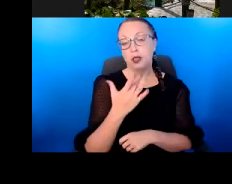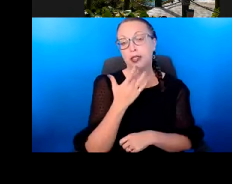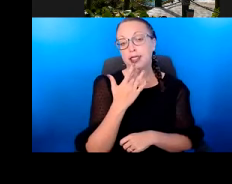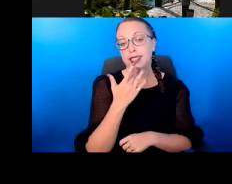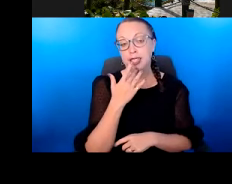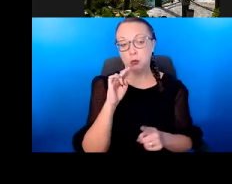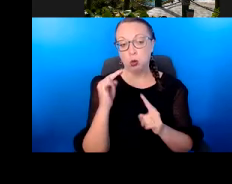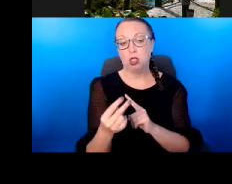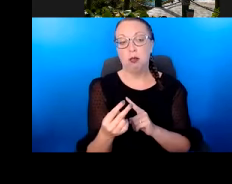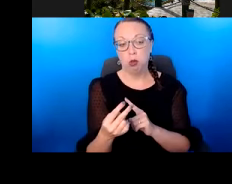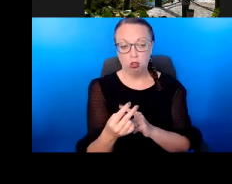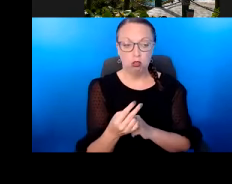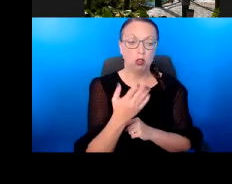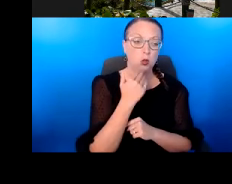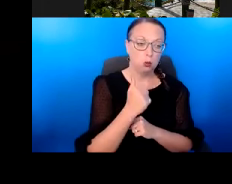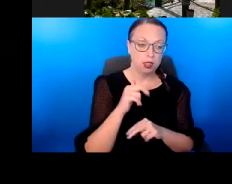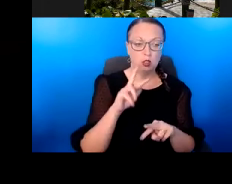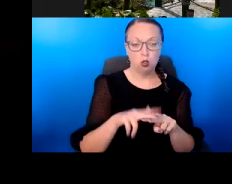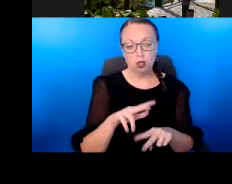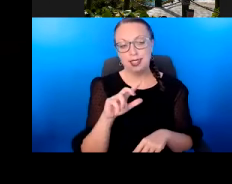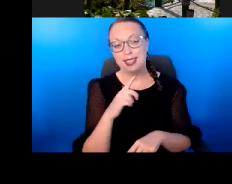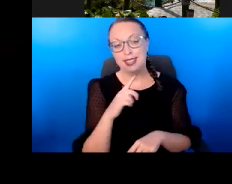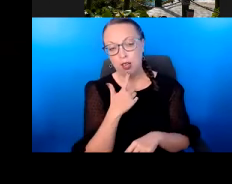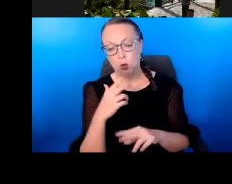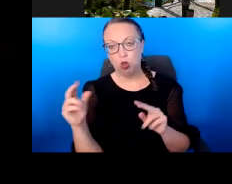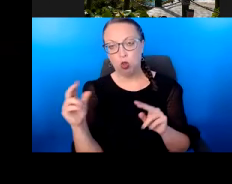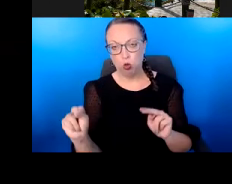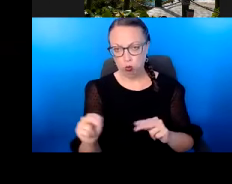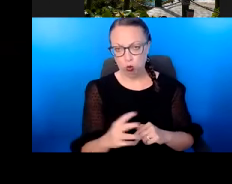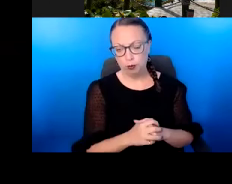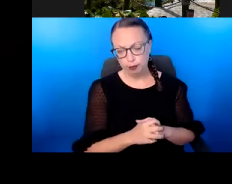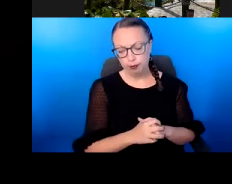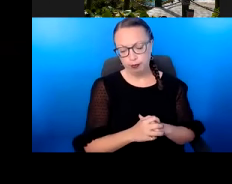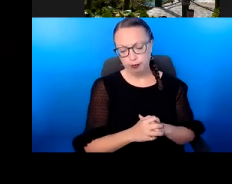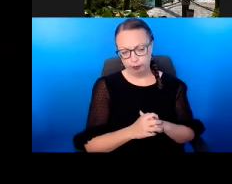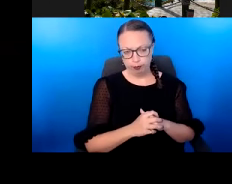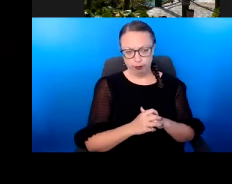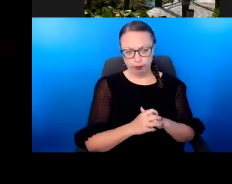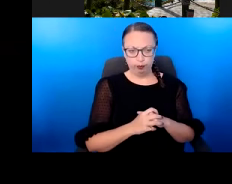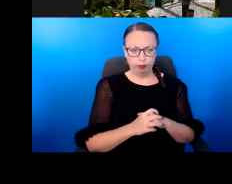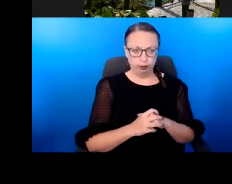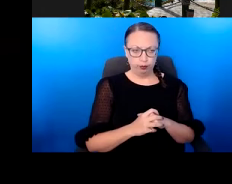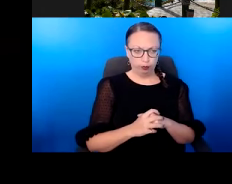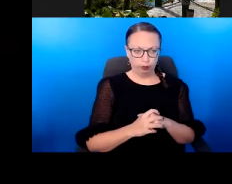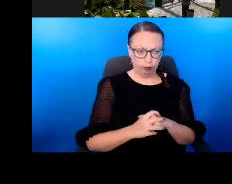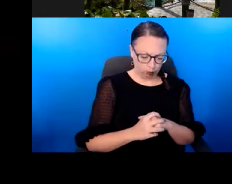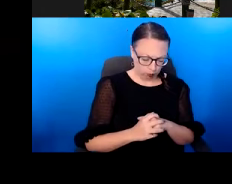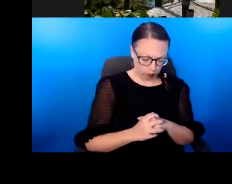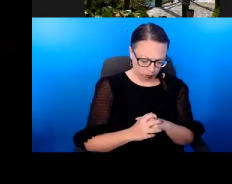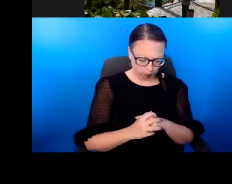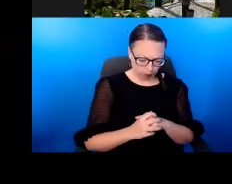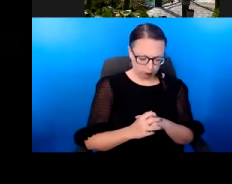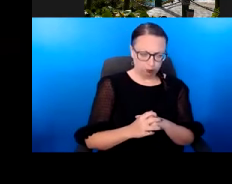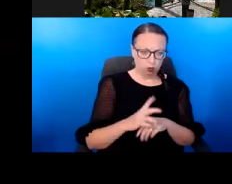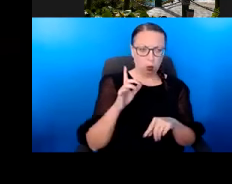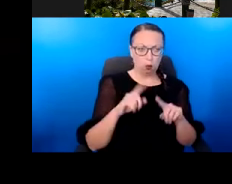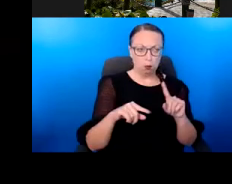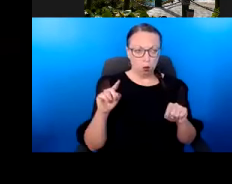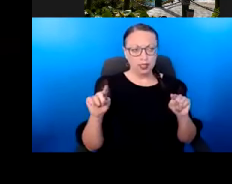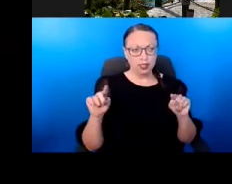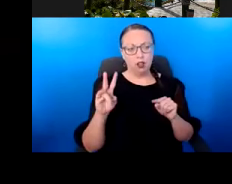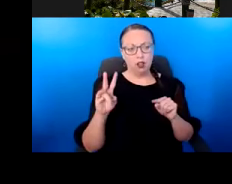just as I showed you, sweet, salty, sour, and neutral. So here's our multivariate analysis. Just like